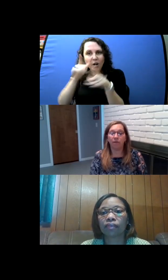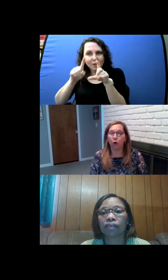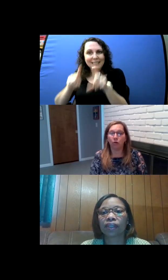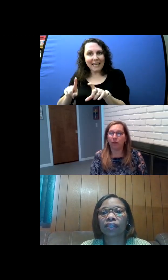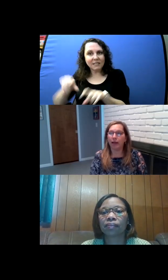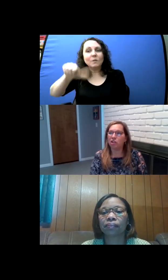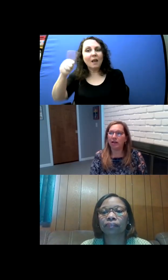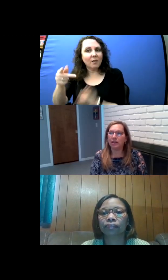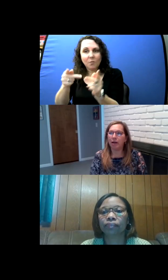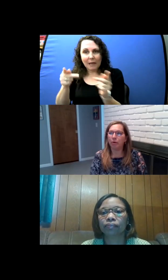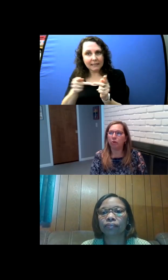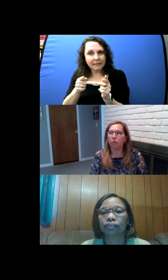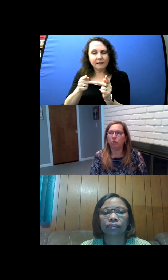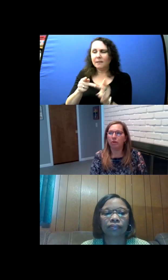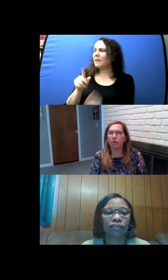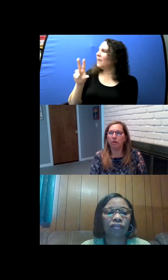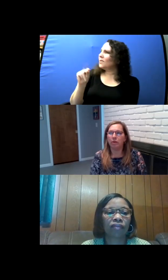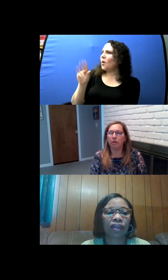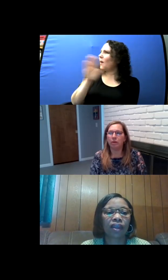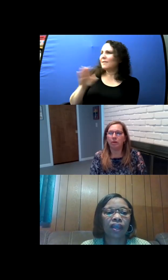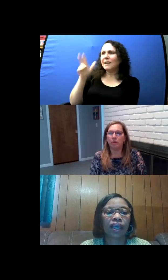I have never heard of that. Jacqueline, how about you?